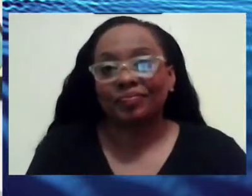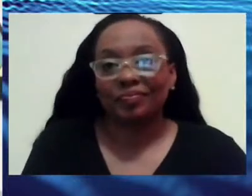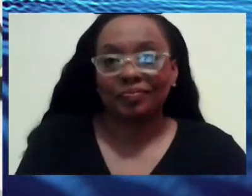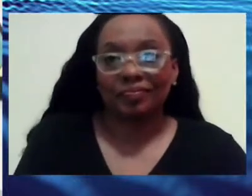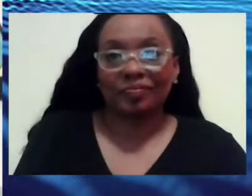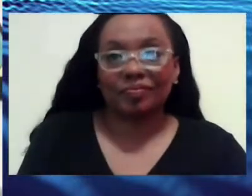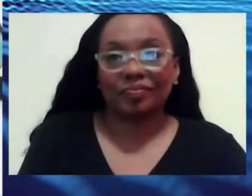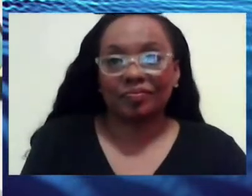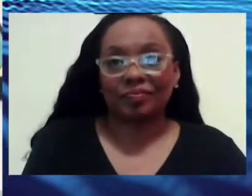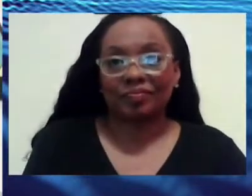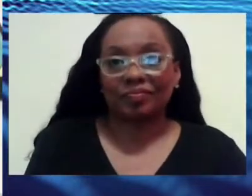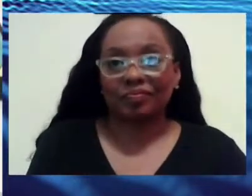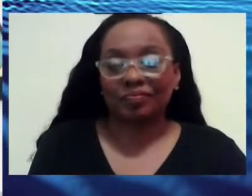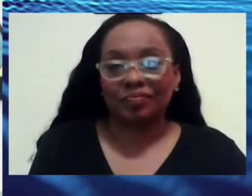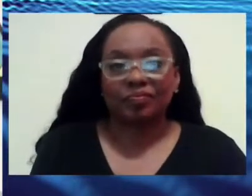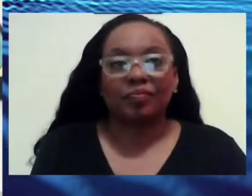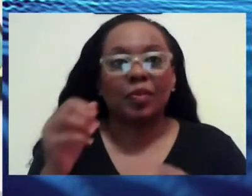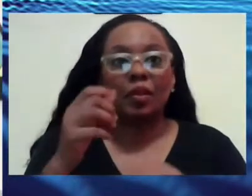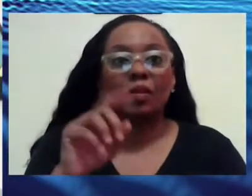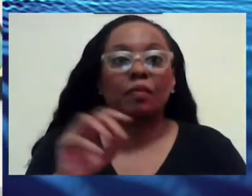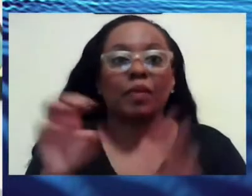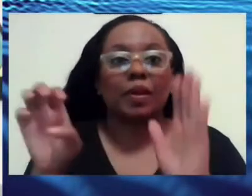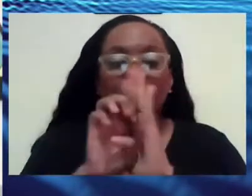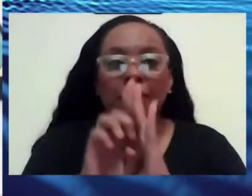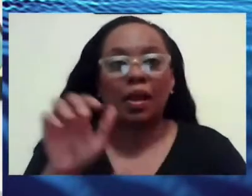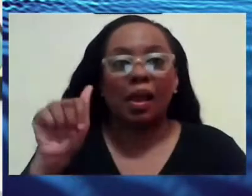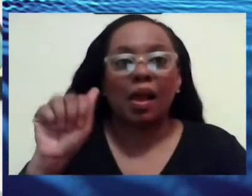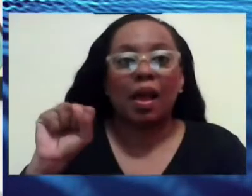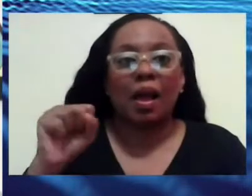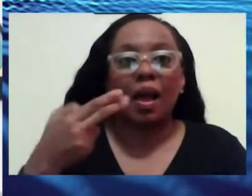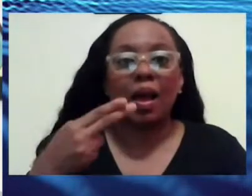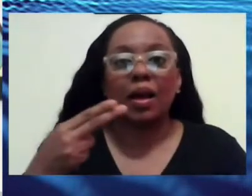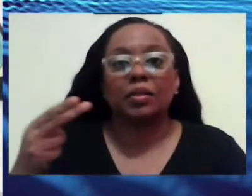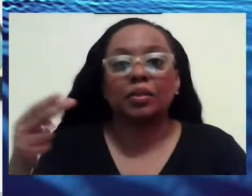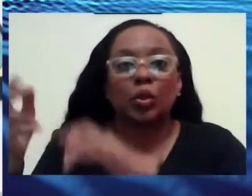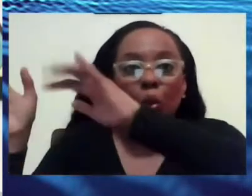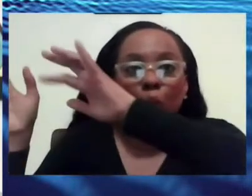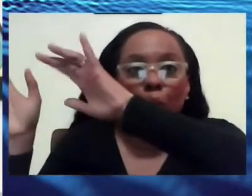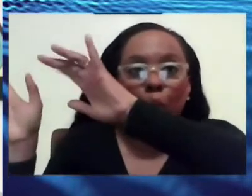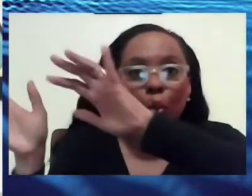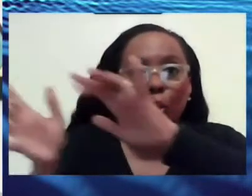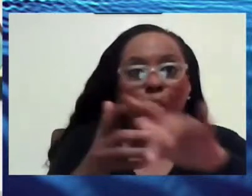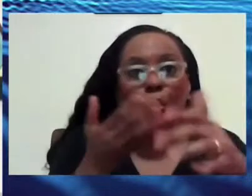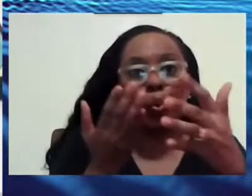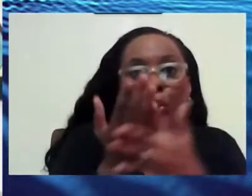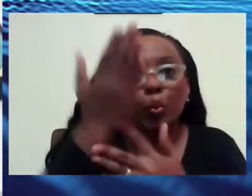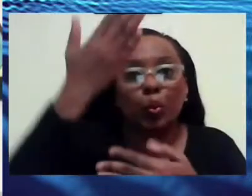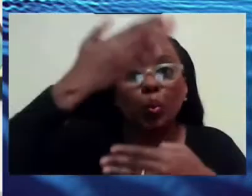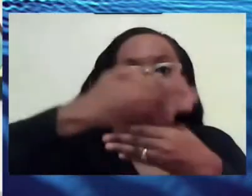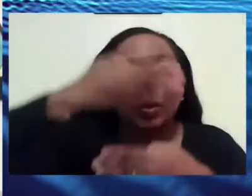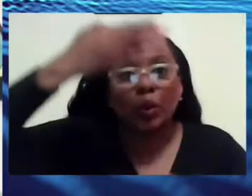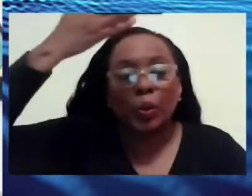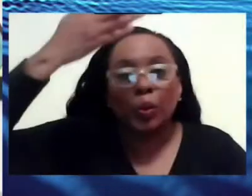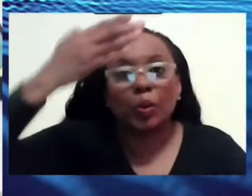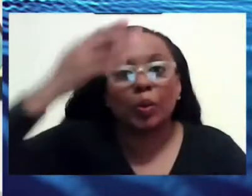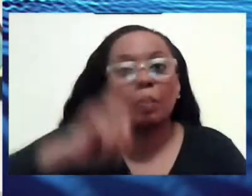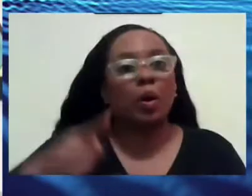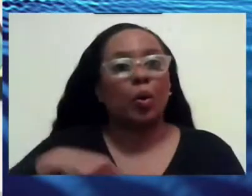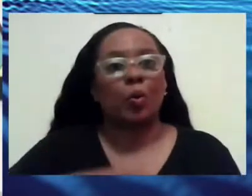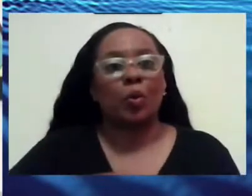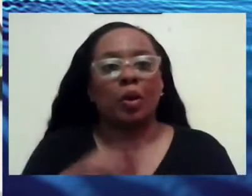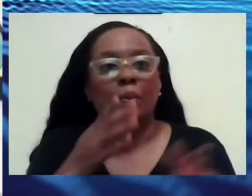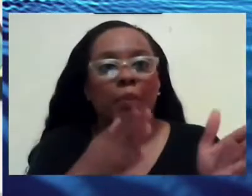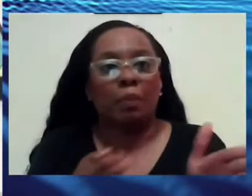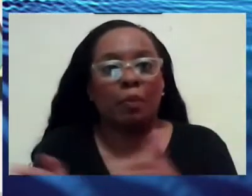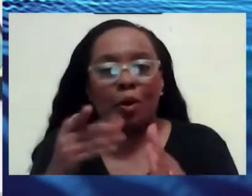that, for instance, ash can come in through a window, but we've been preparing for water damage more so than we've been preparing for dust. So now we